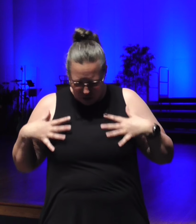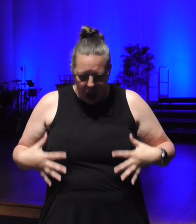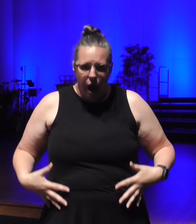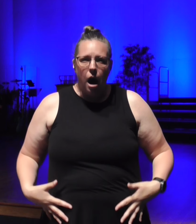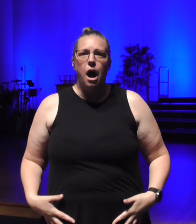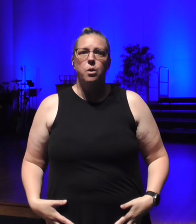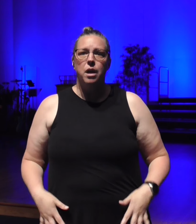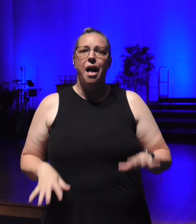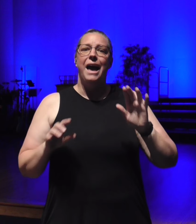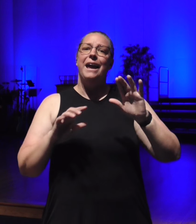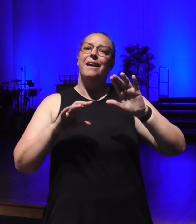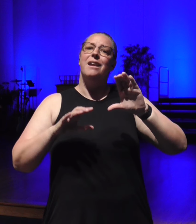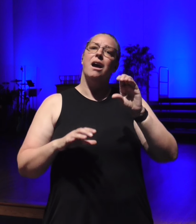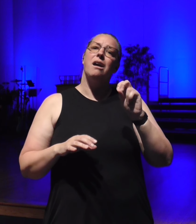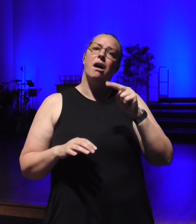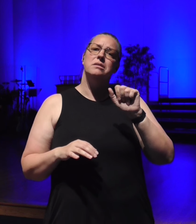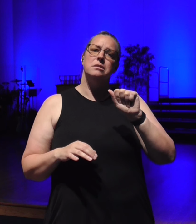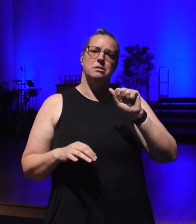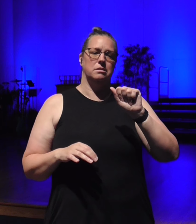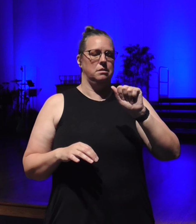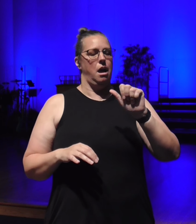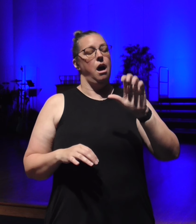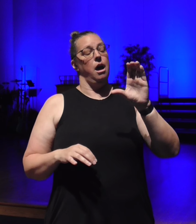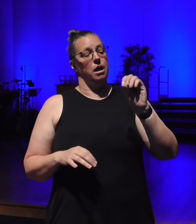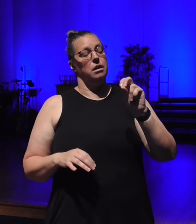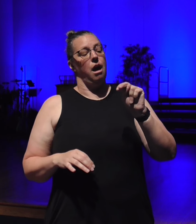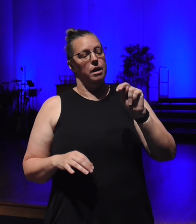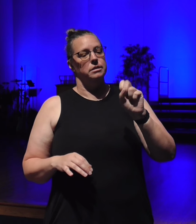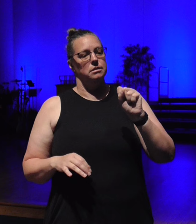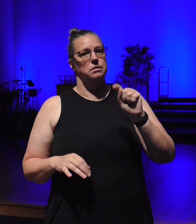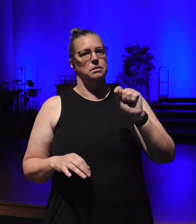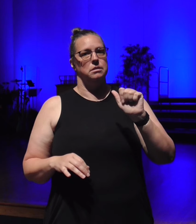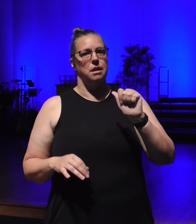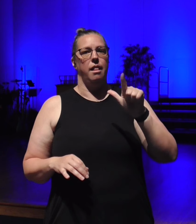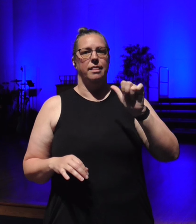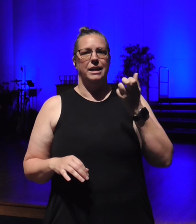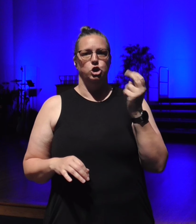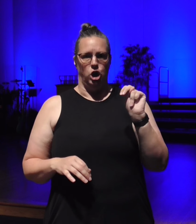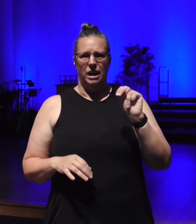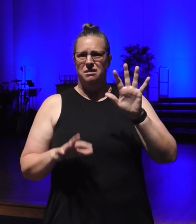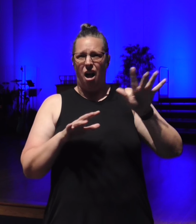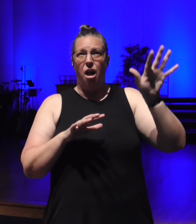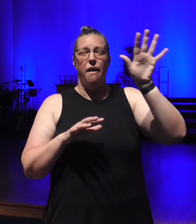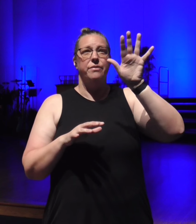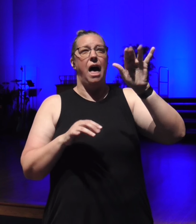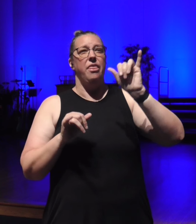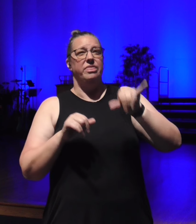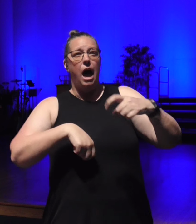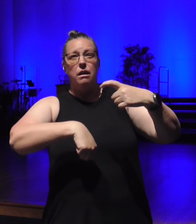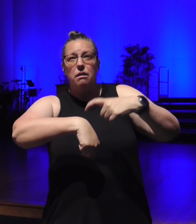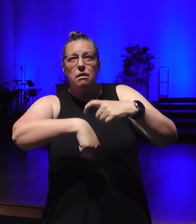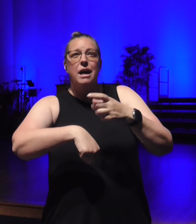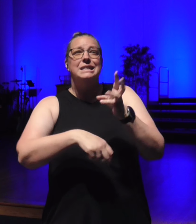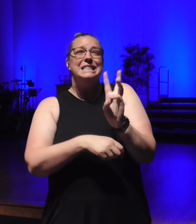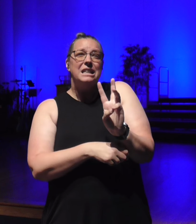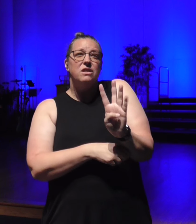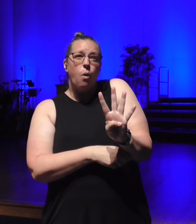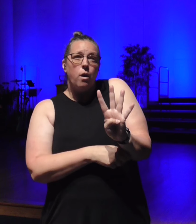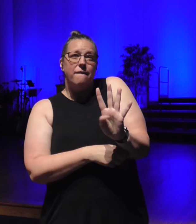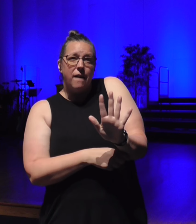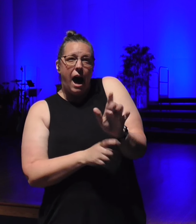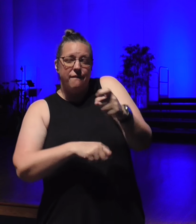the constellations that were present in the sky over Mexico City at that precise moment at 6:45 in the morning, not 10 minutes later,